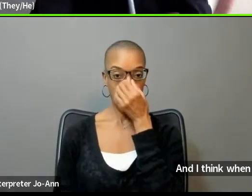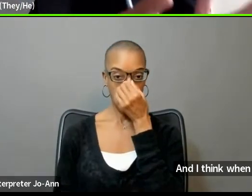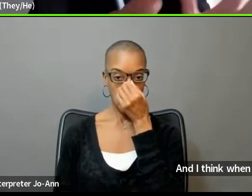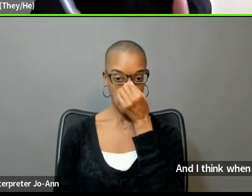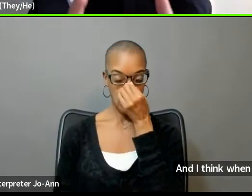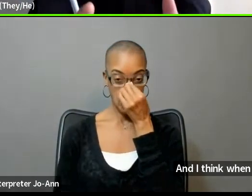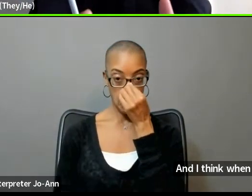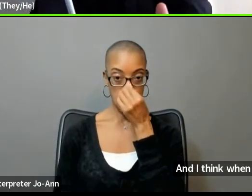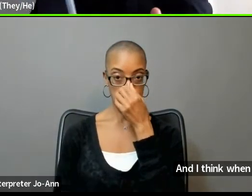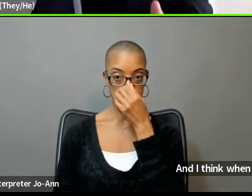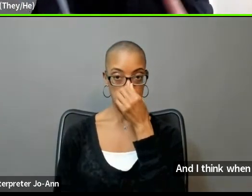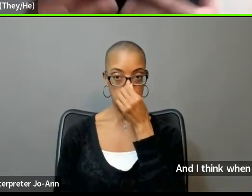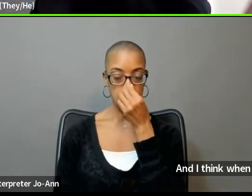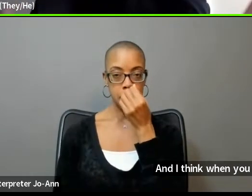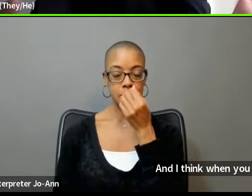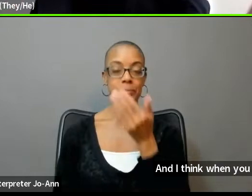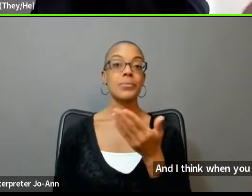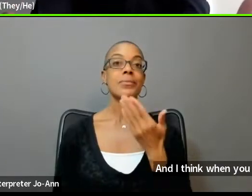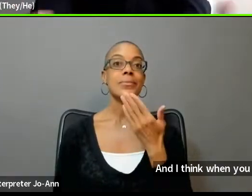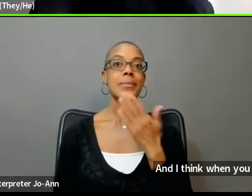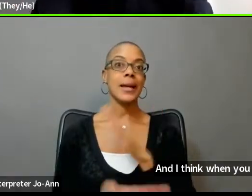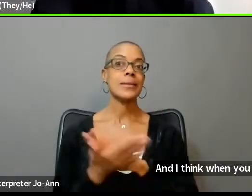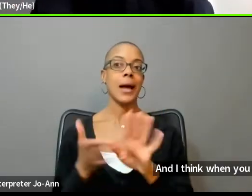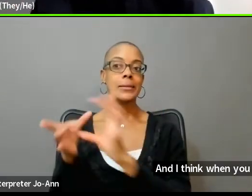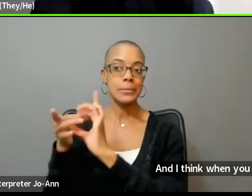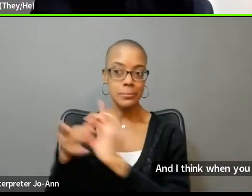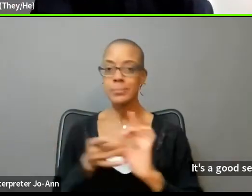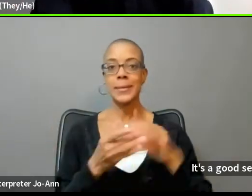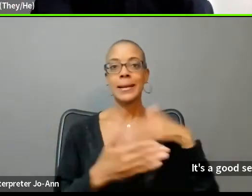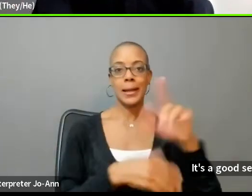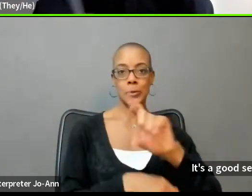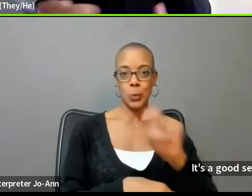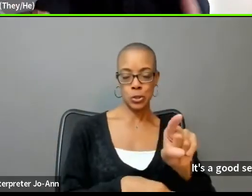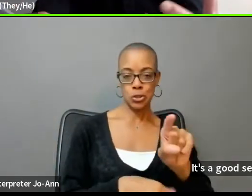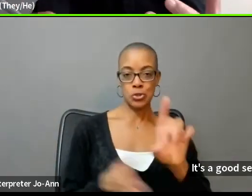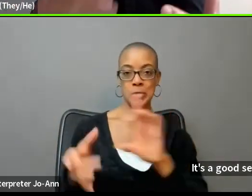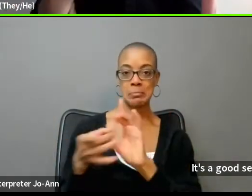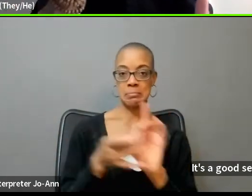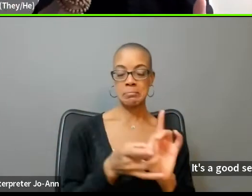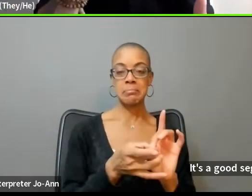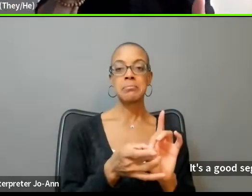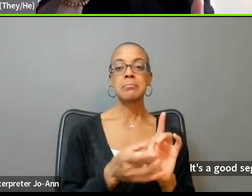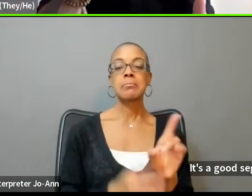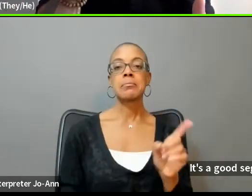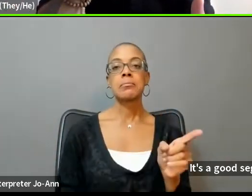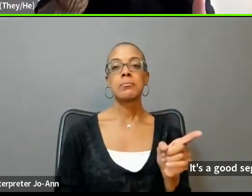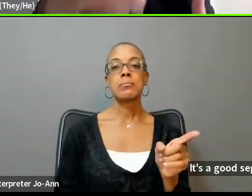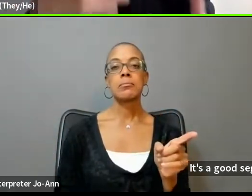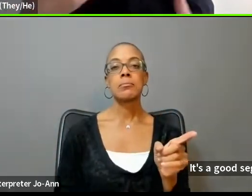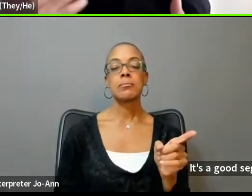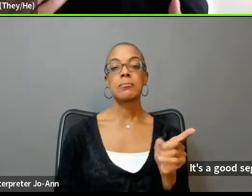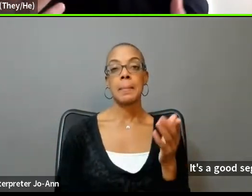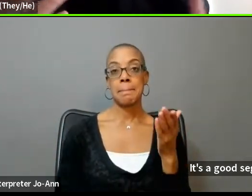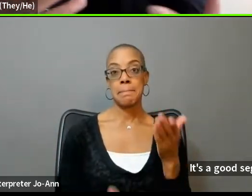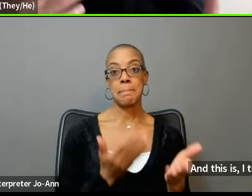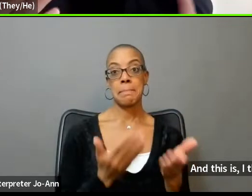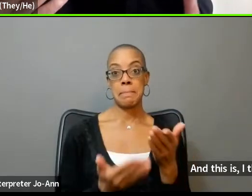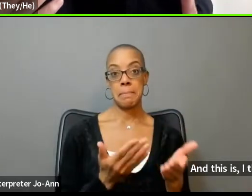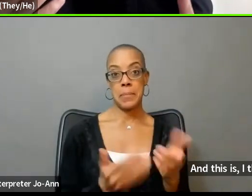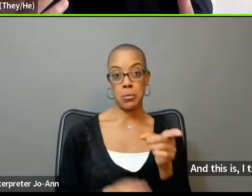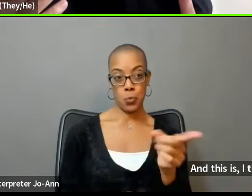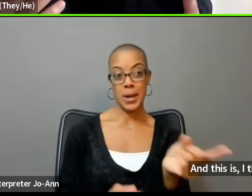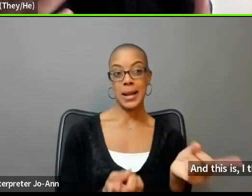US, it's a good segue to our next question. And this is, I think, you might be able to answer